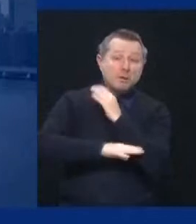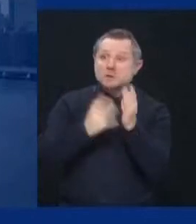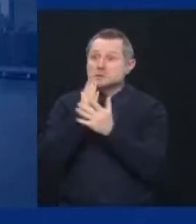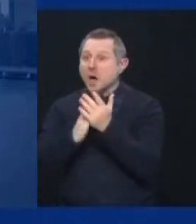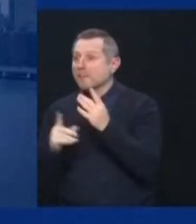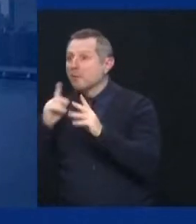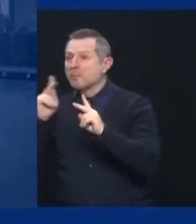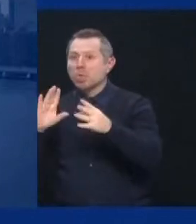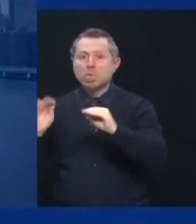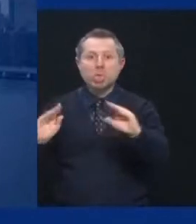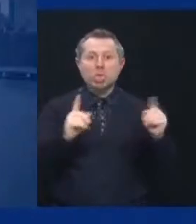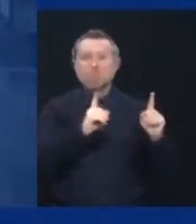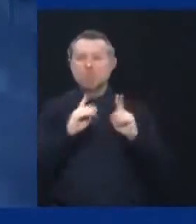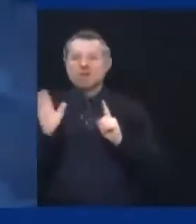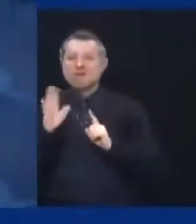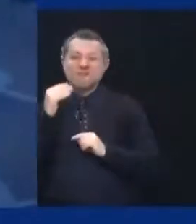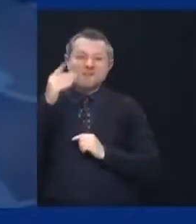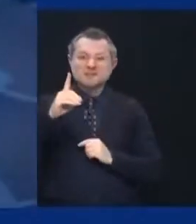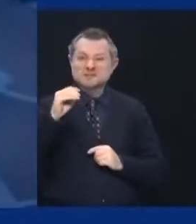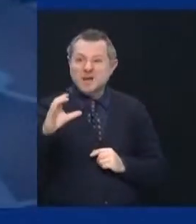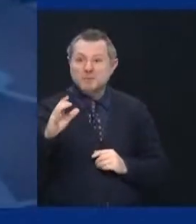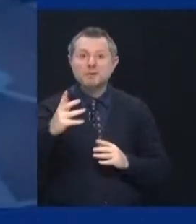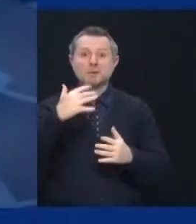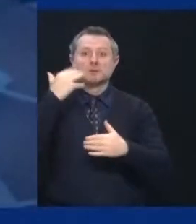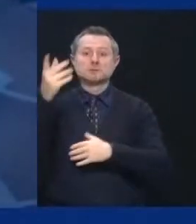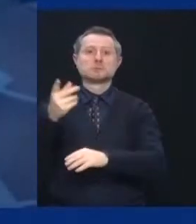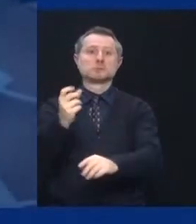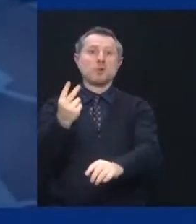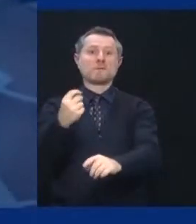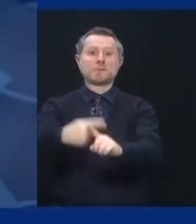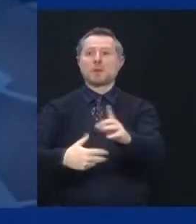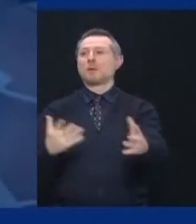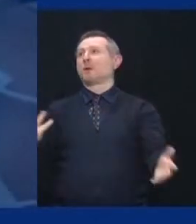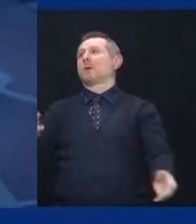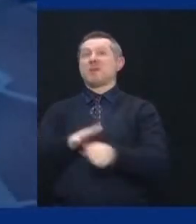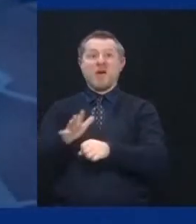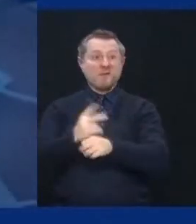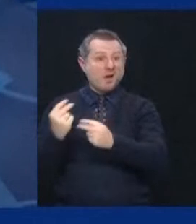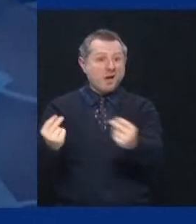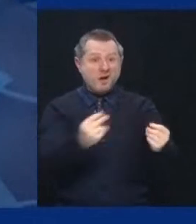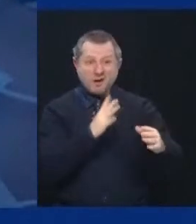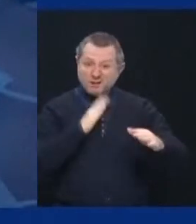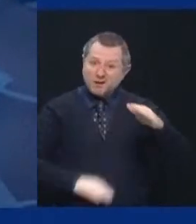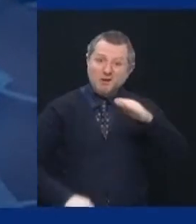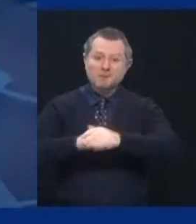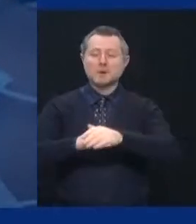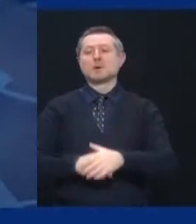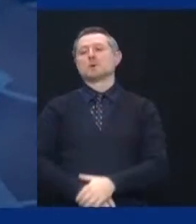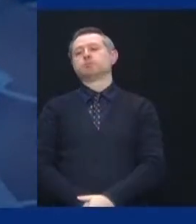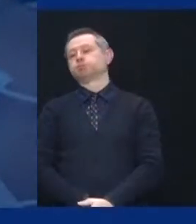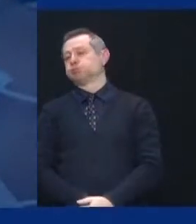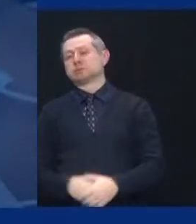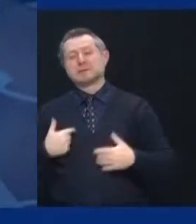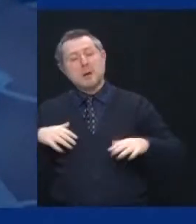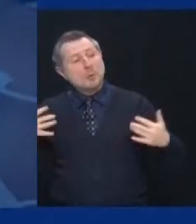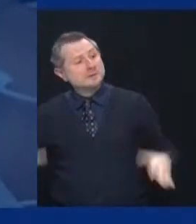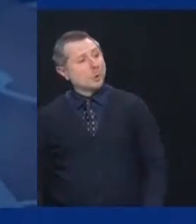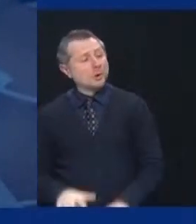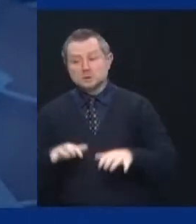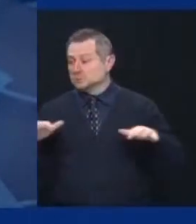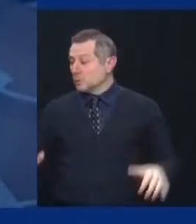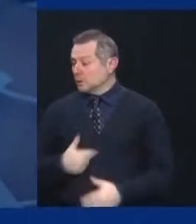end of the year. You have a massive undertaking that people